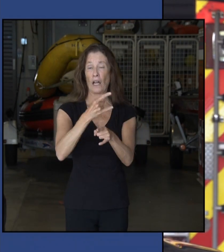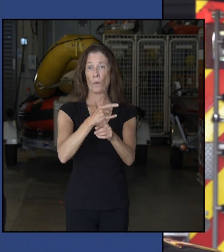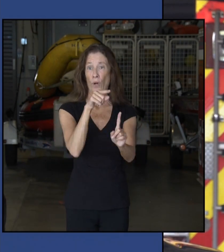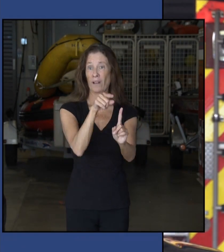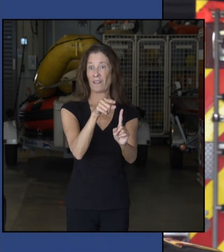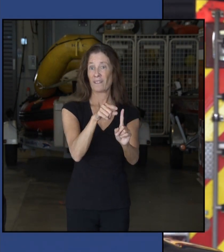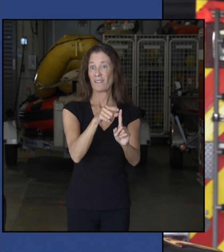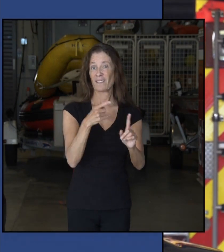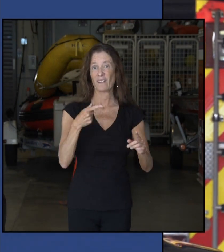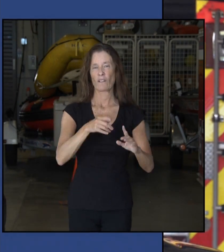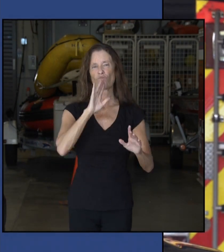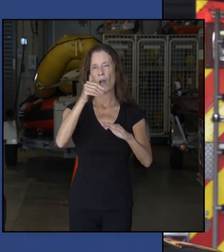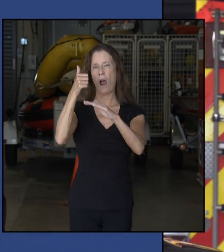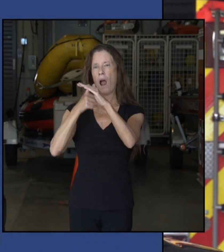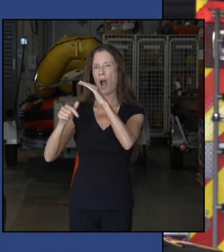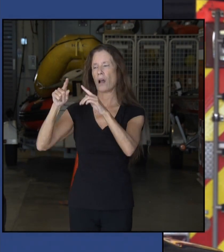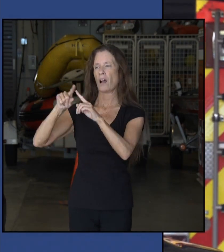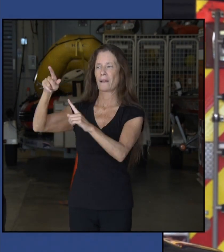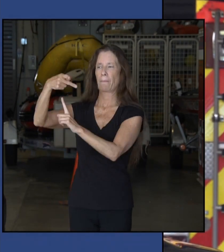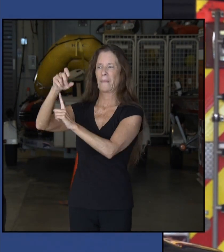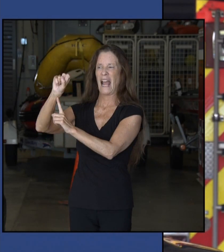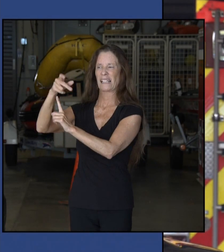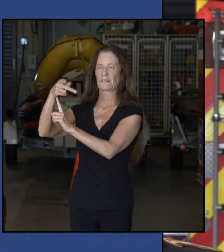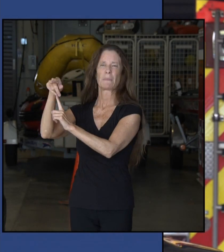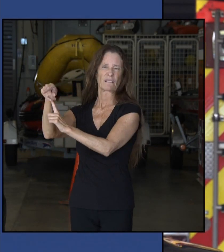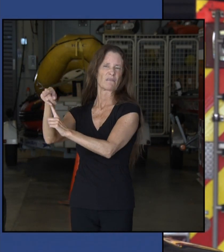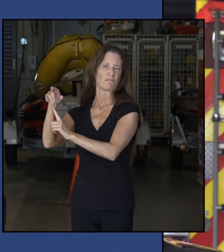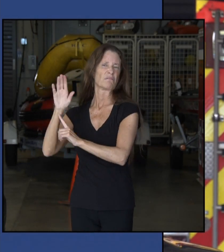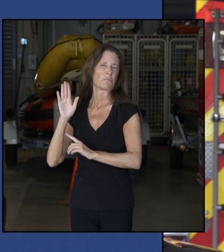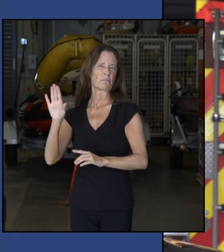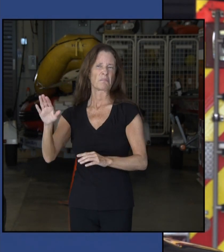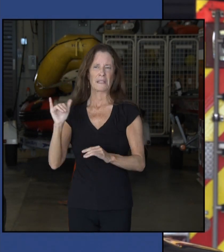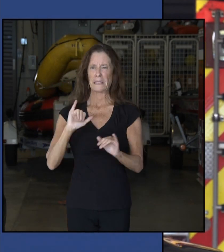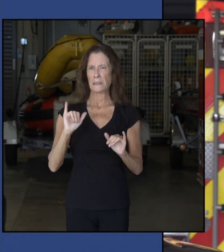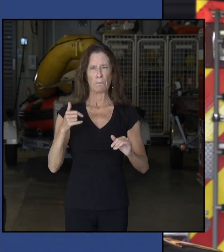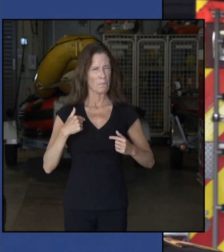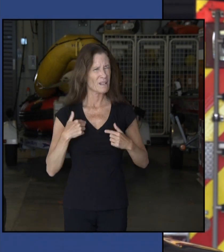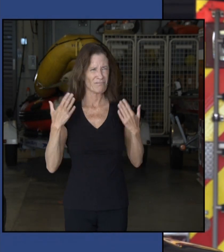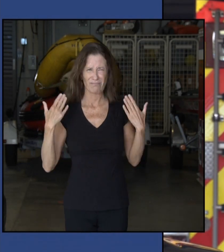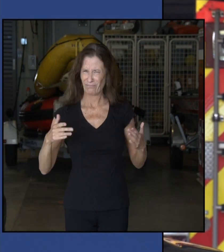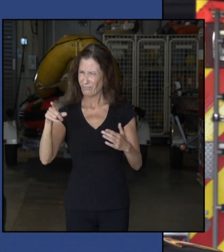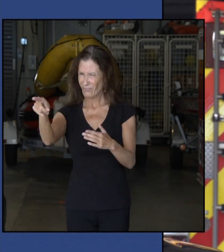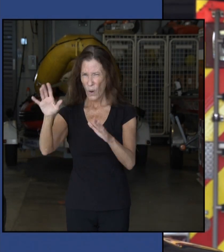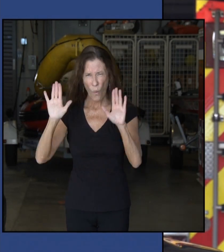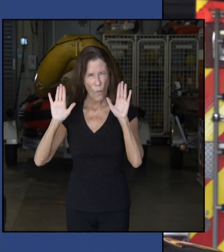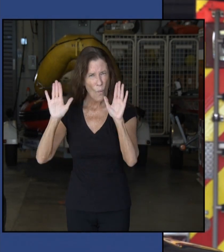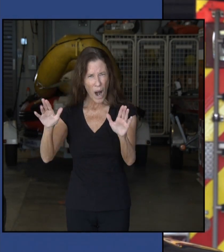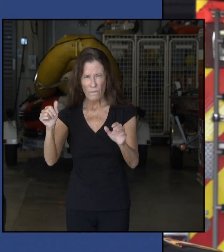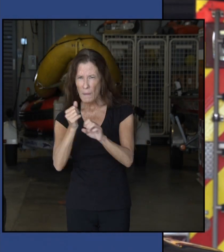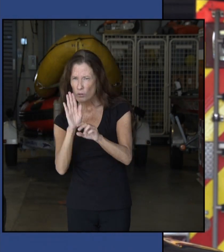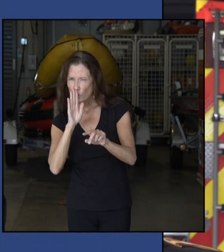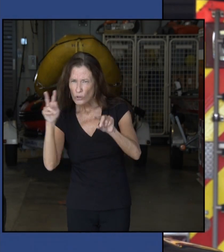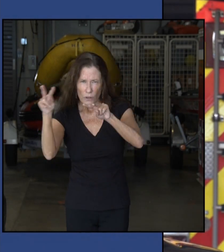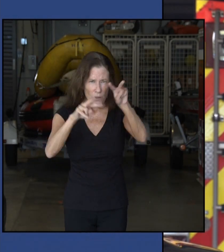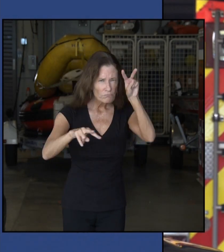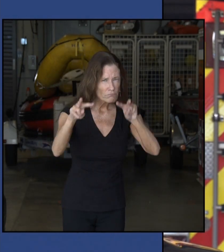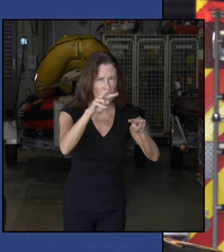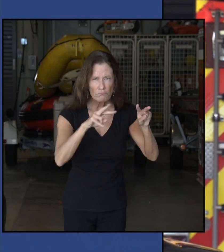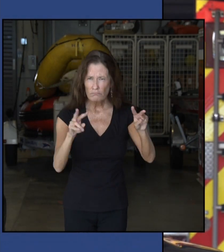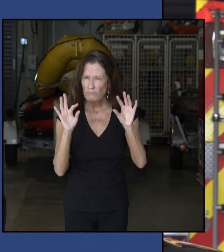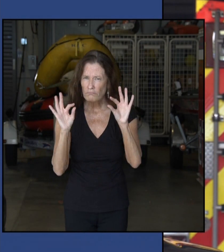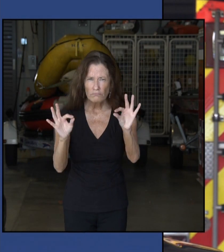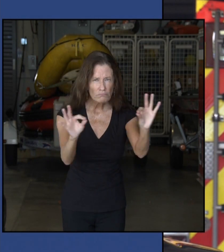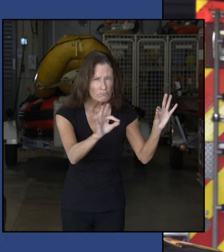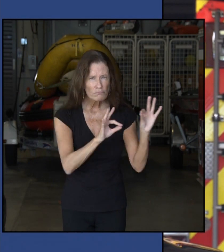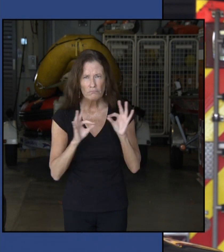PSP, we've always had a fantastic relationship with them here in Susquehanna Township. And I was on the phone with them in less than 10 days ago, where they